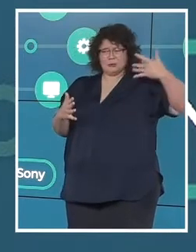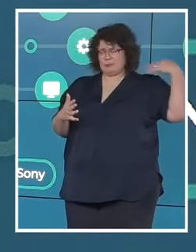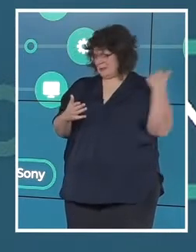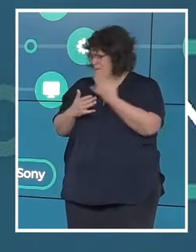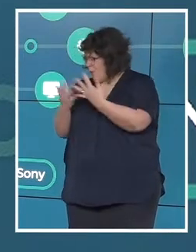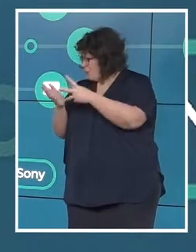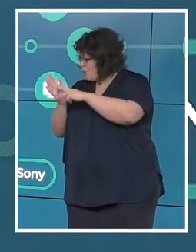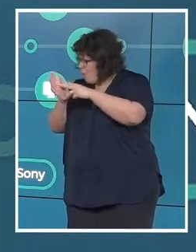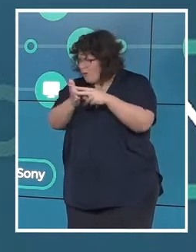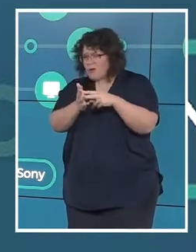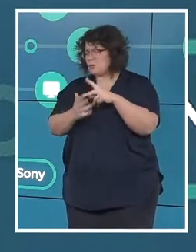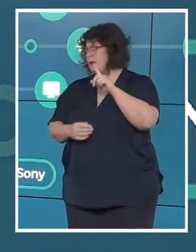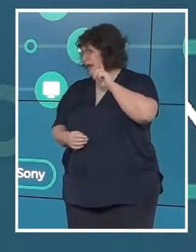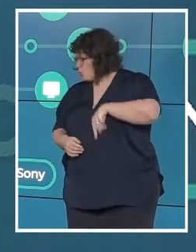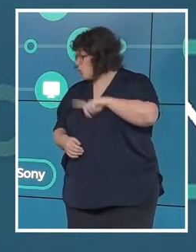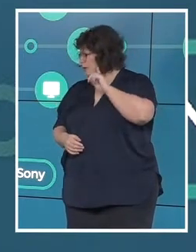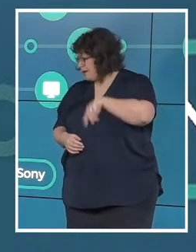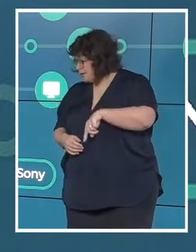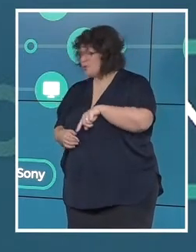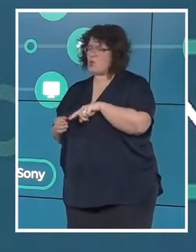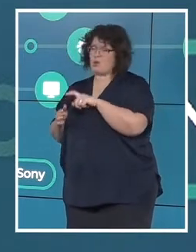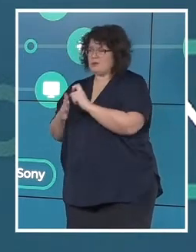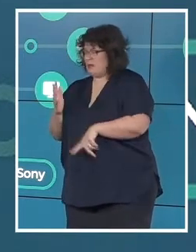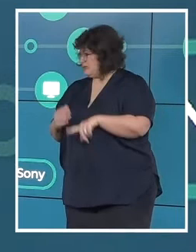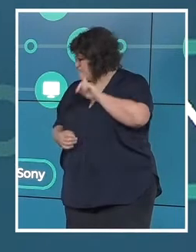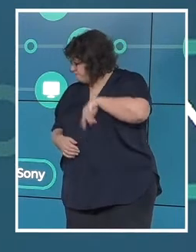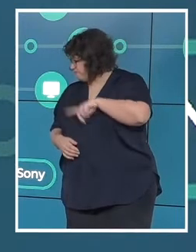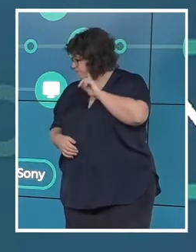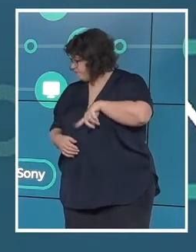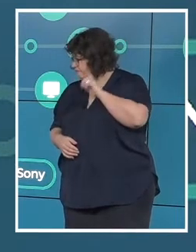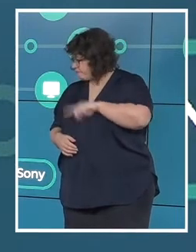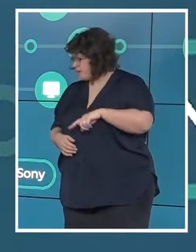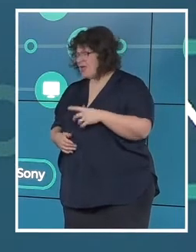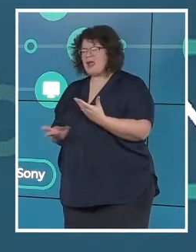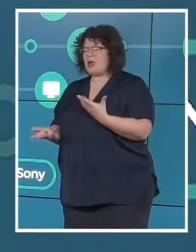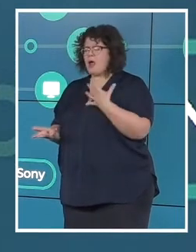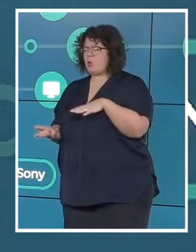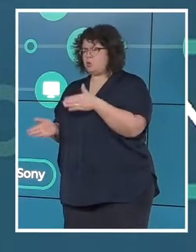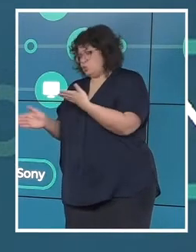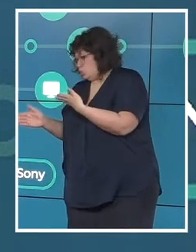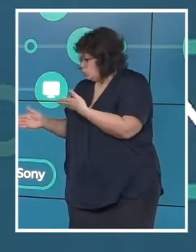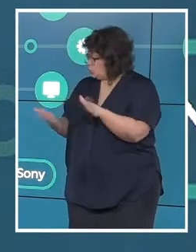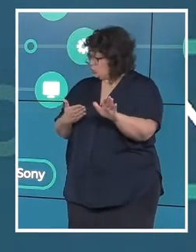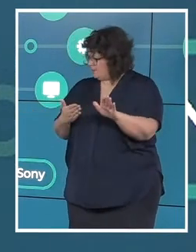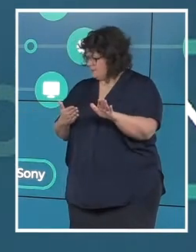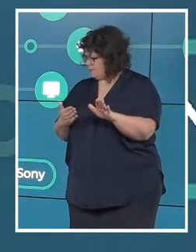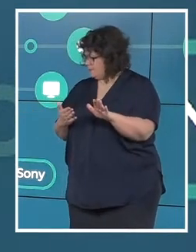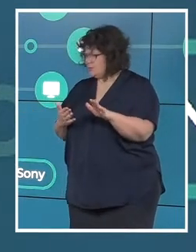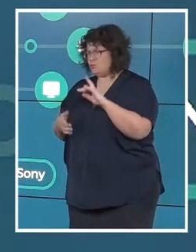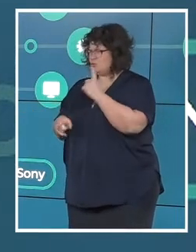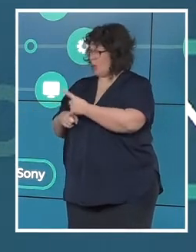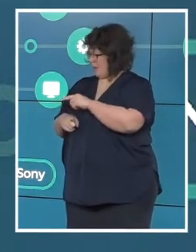story from the dominant story currently is that people with disabilities are a burden on society.